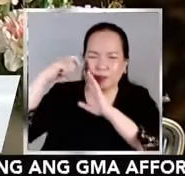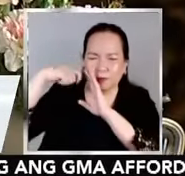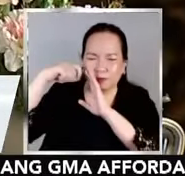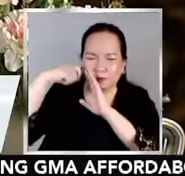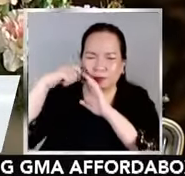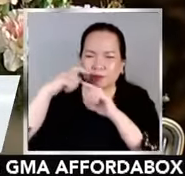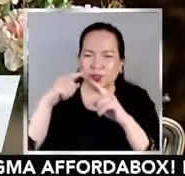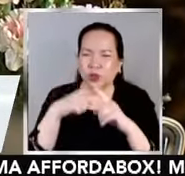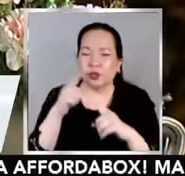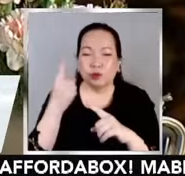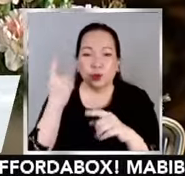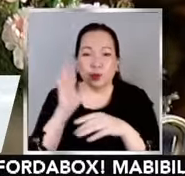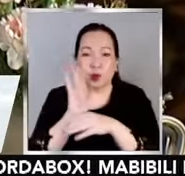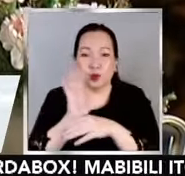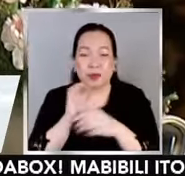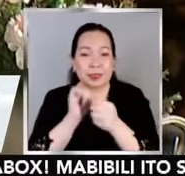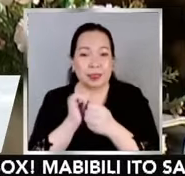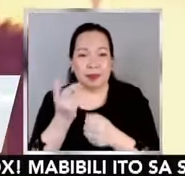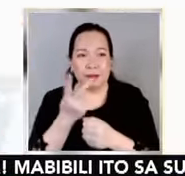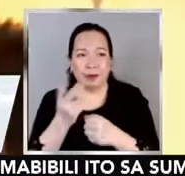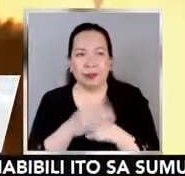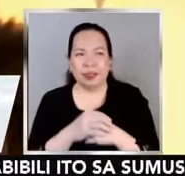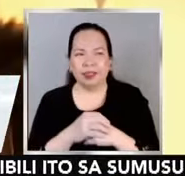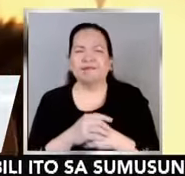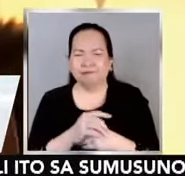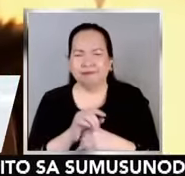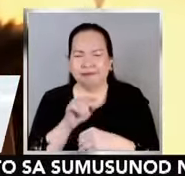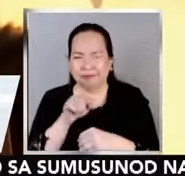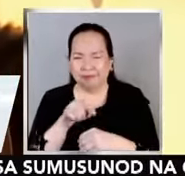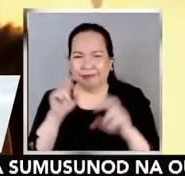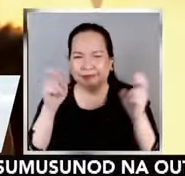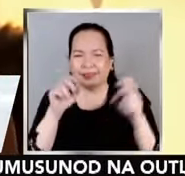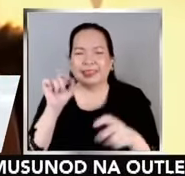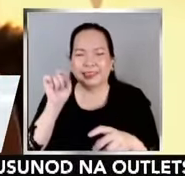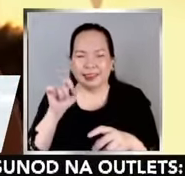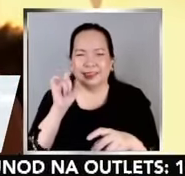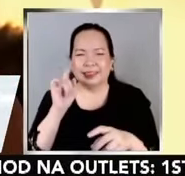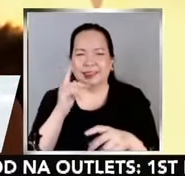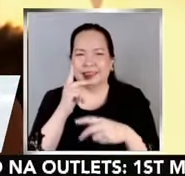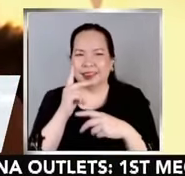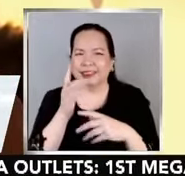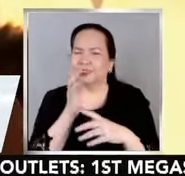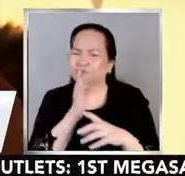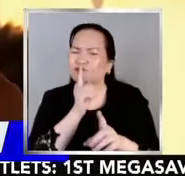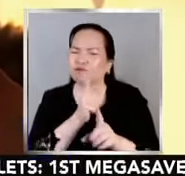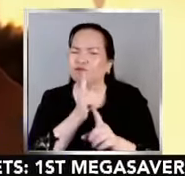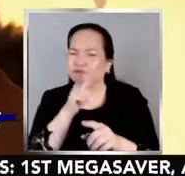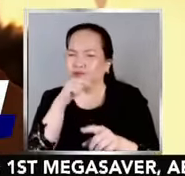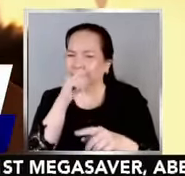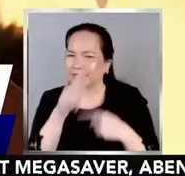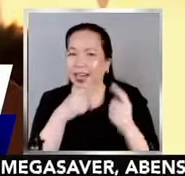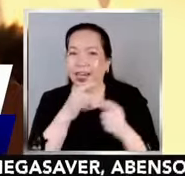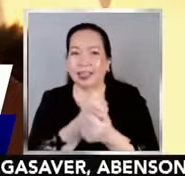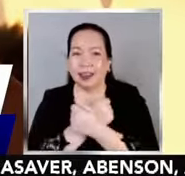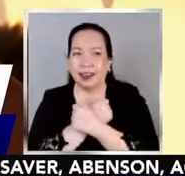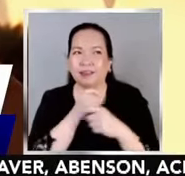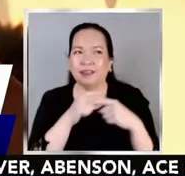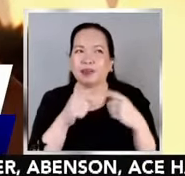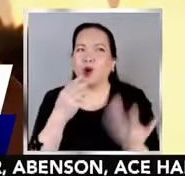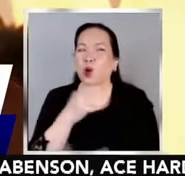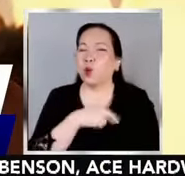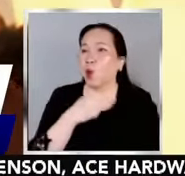together, ang That Kind of Love. It's a rom-com pero ibang David and Barbie yung makikita